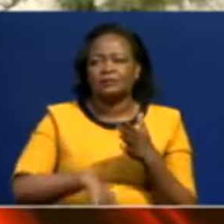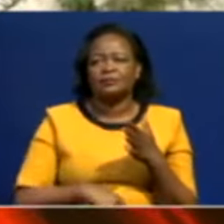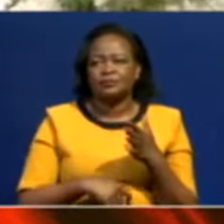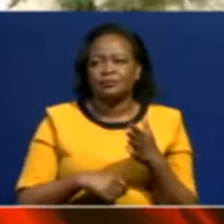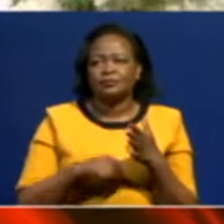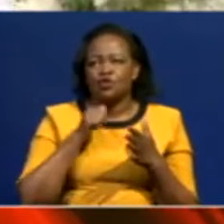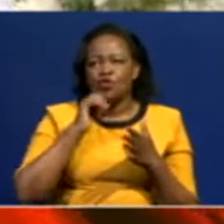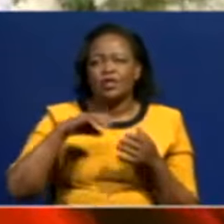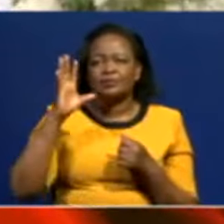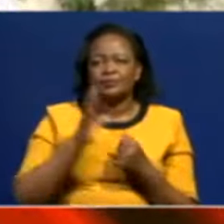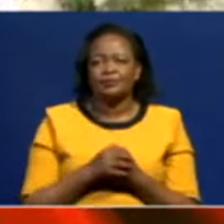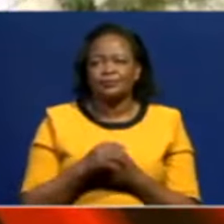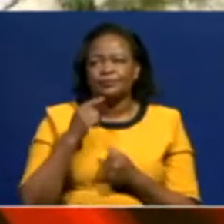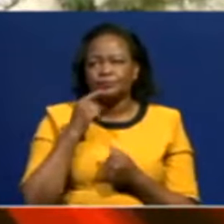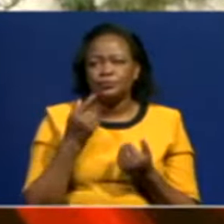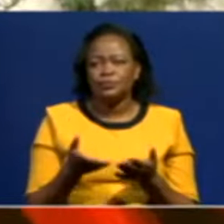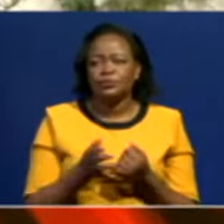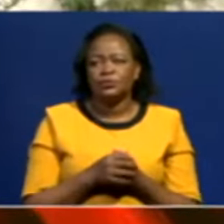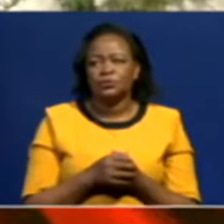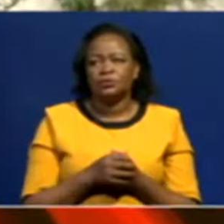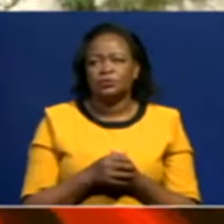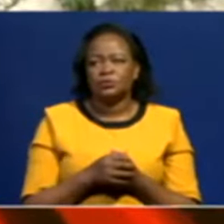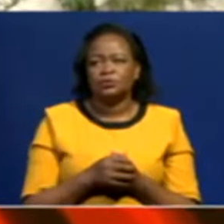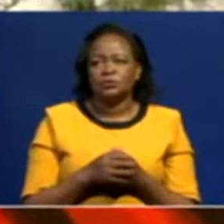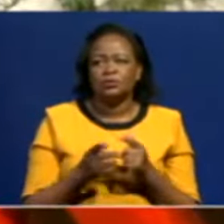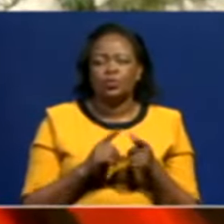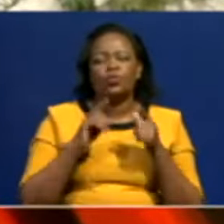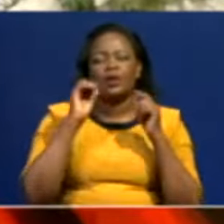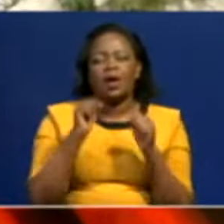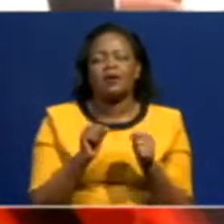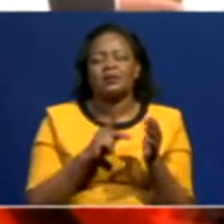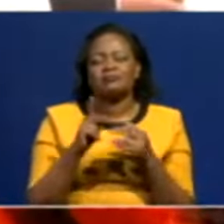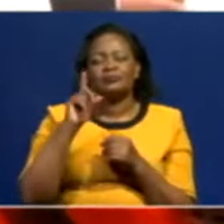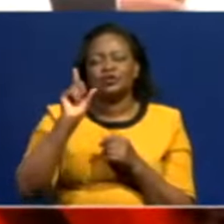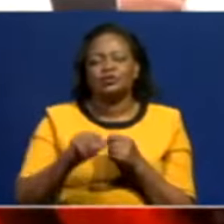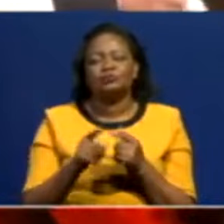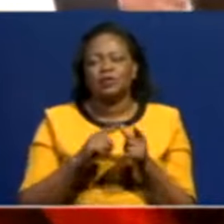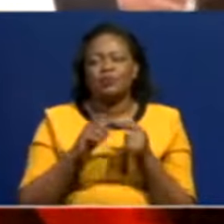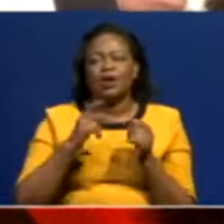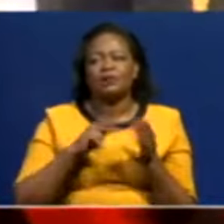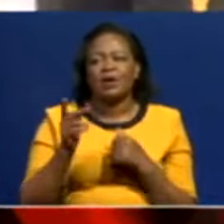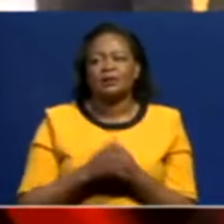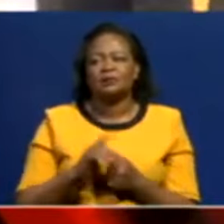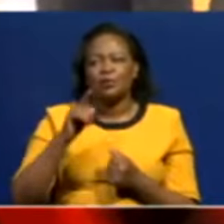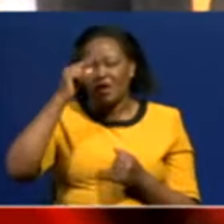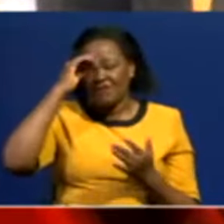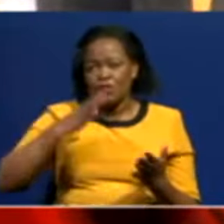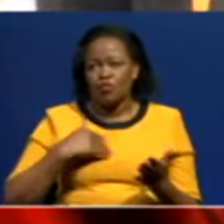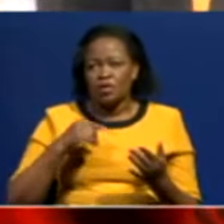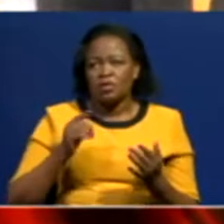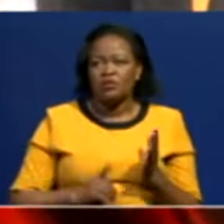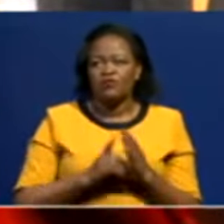that expensive. So now it come to the level which people can afford. Nairobi governor warned developers and